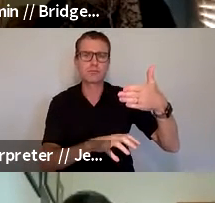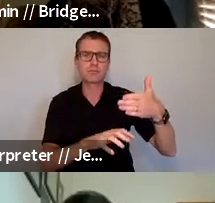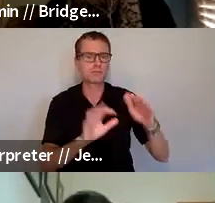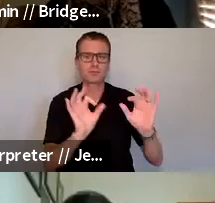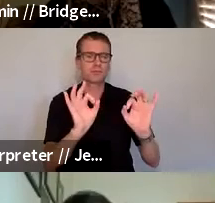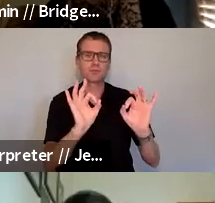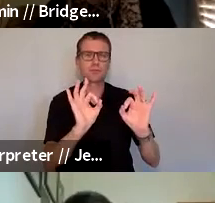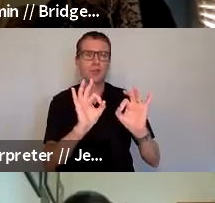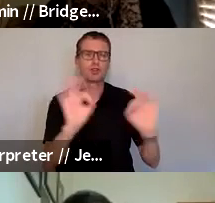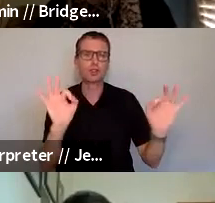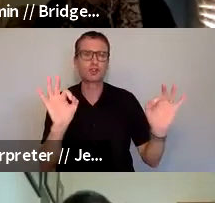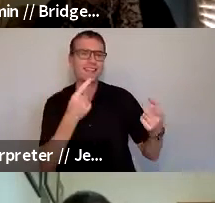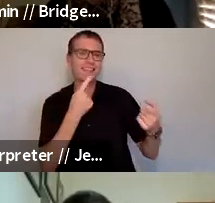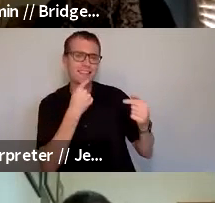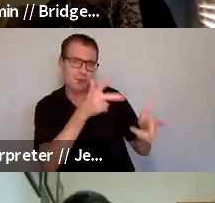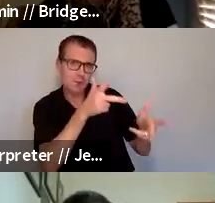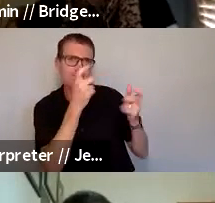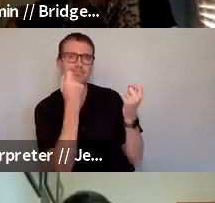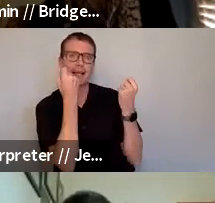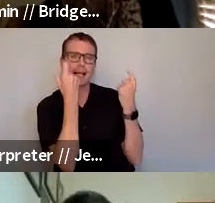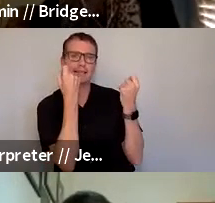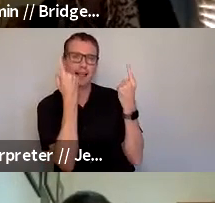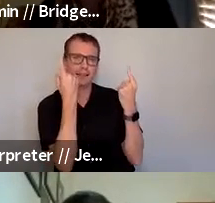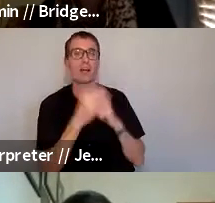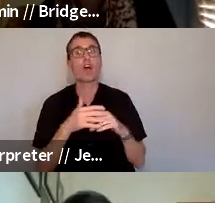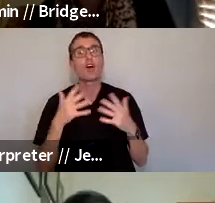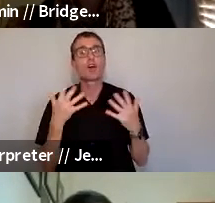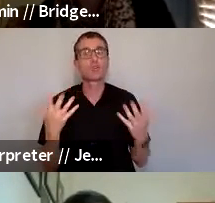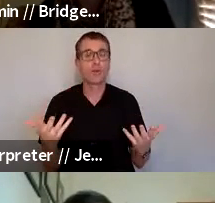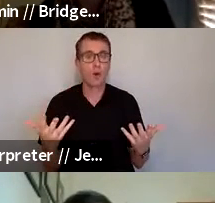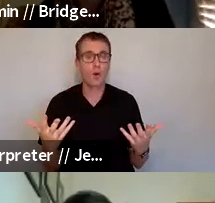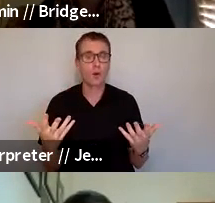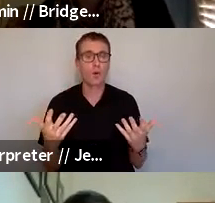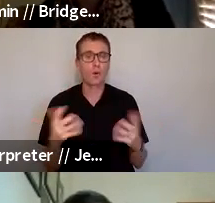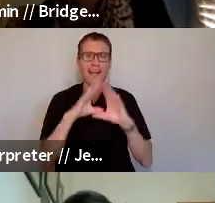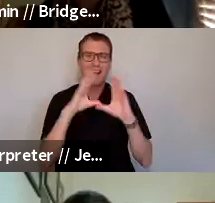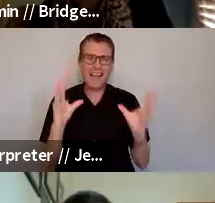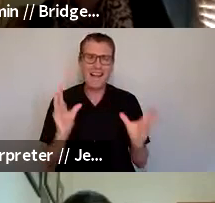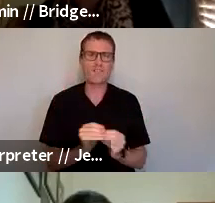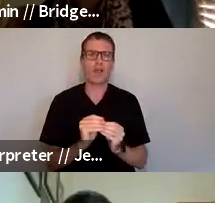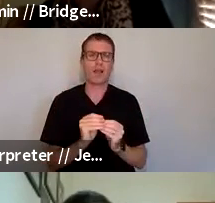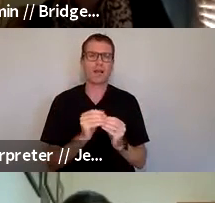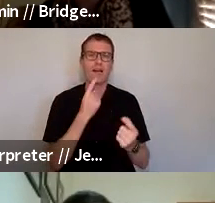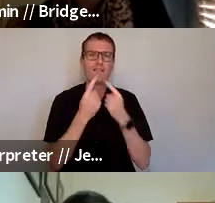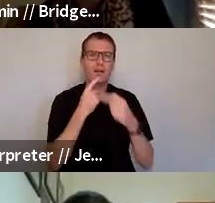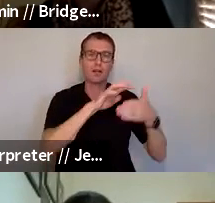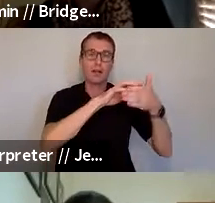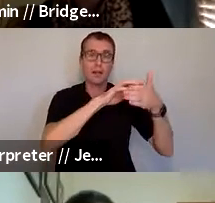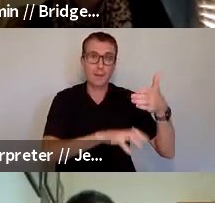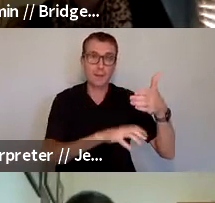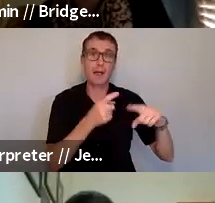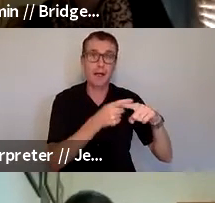something that can be done. So again, around everything that we are writing for our